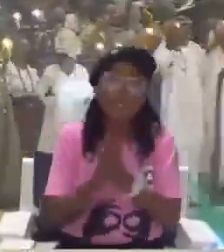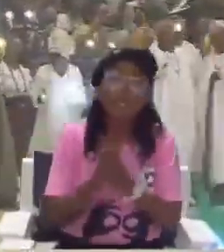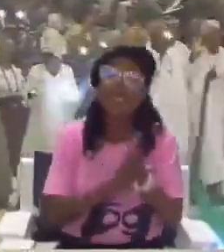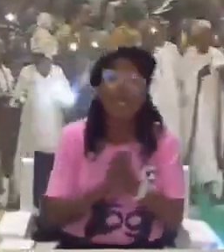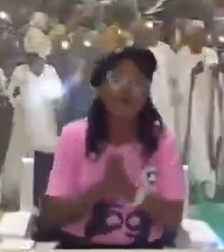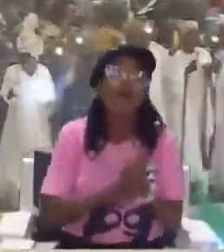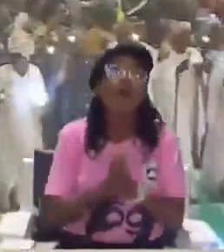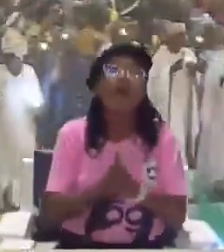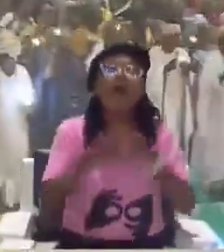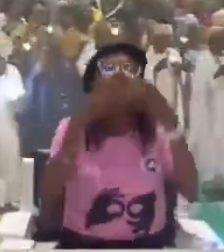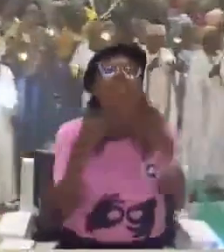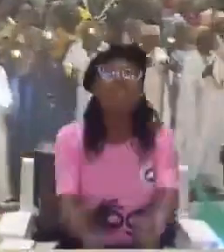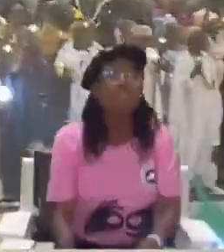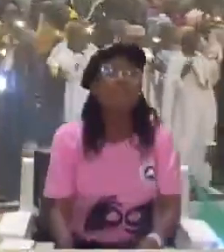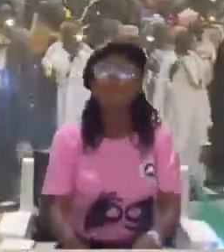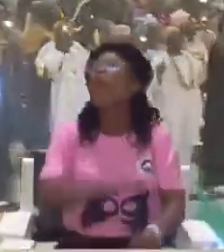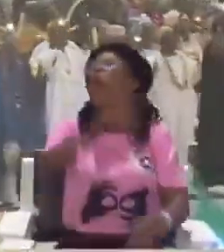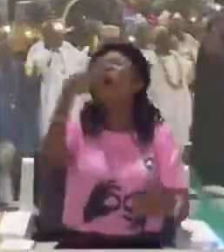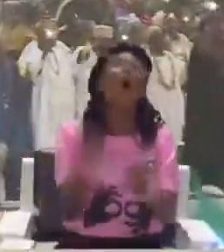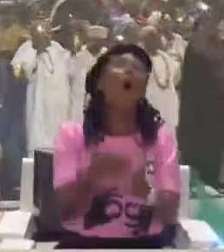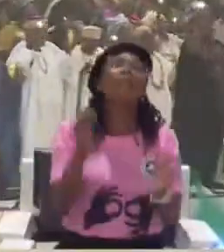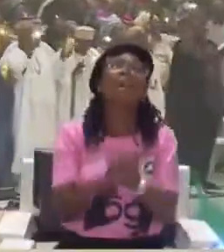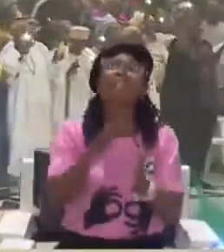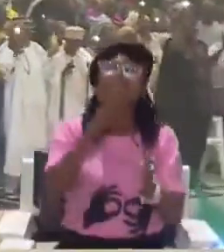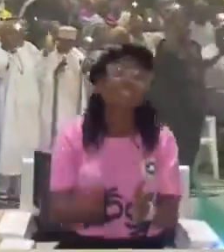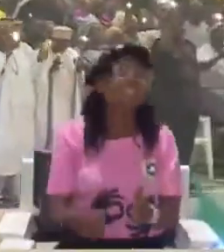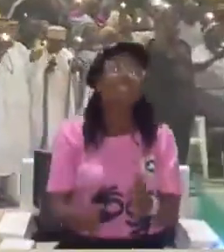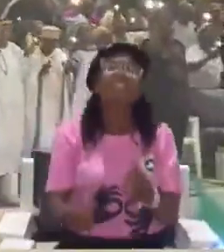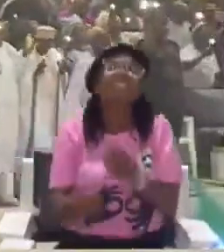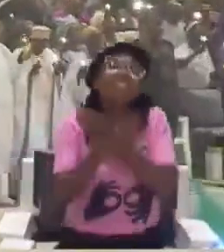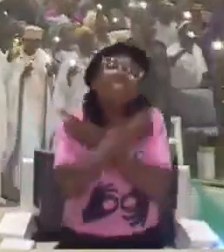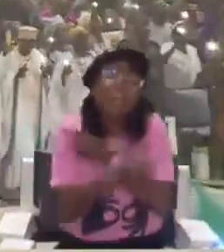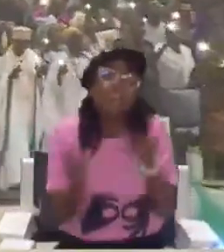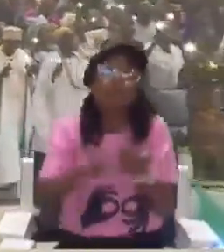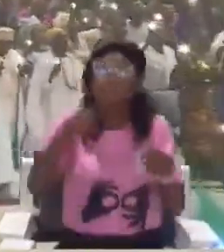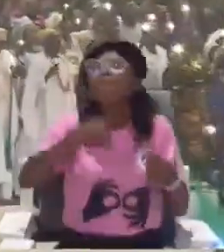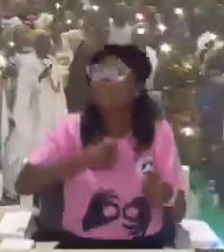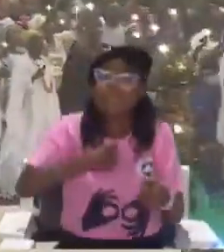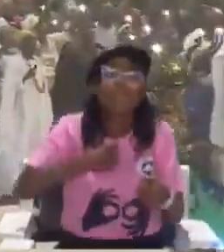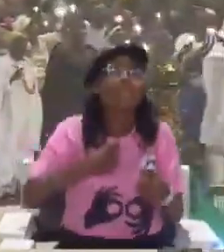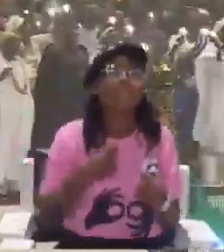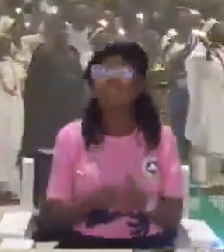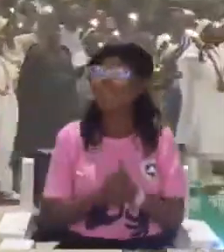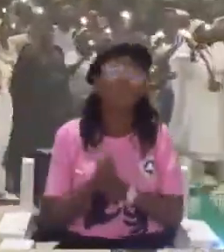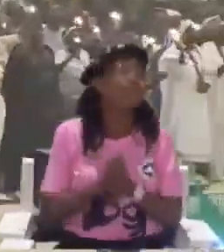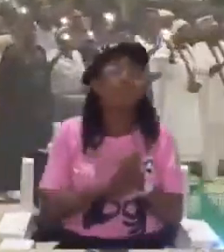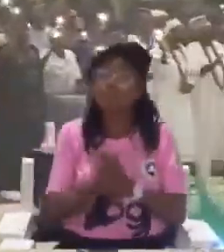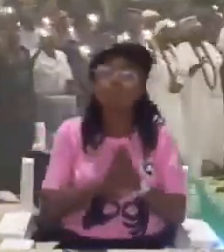Leave all those who are precious to me alone. In the